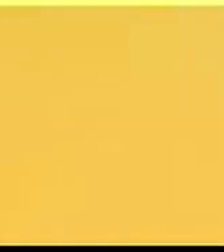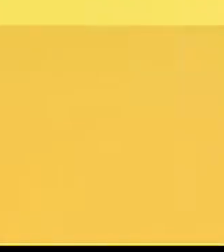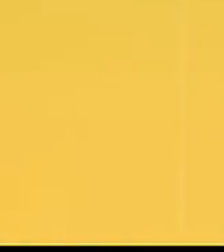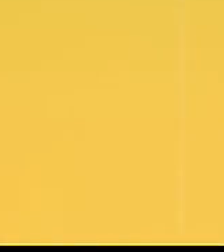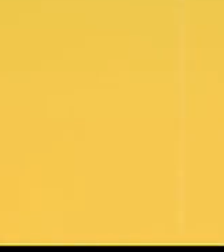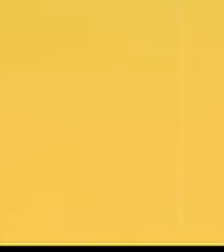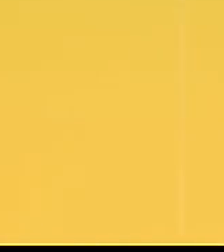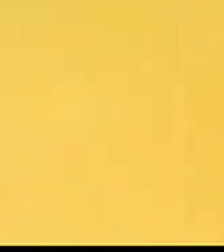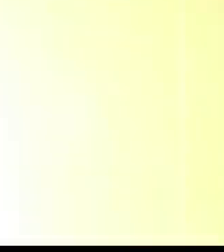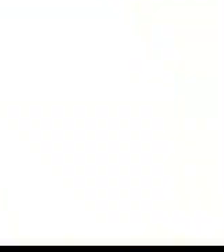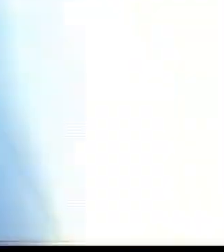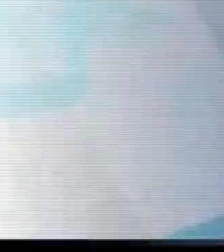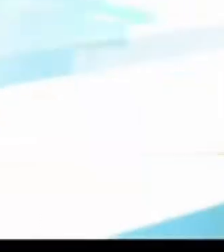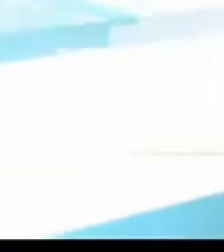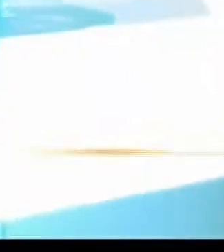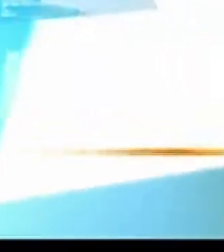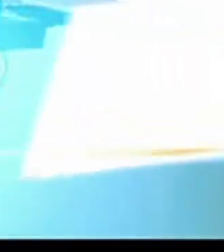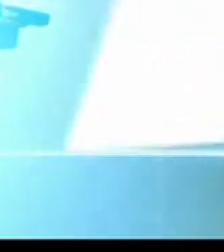HD.